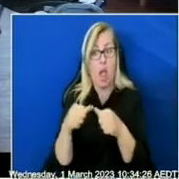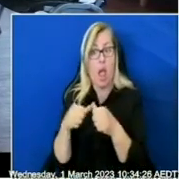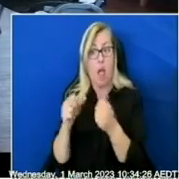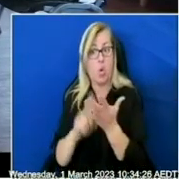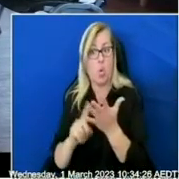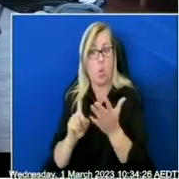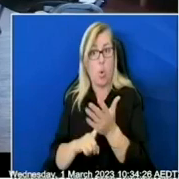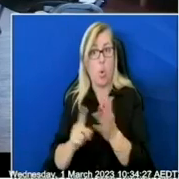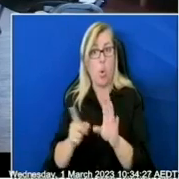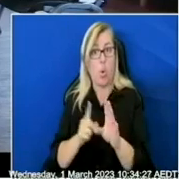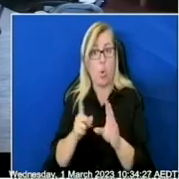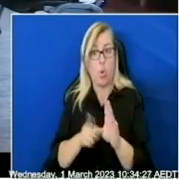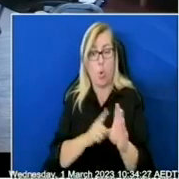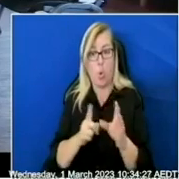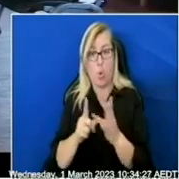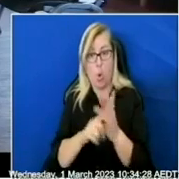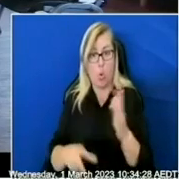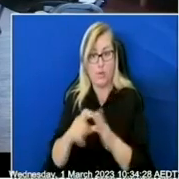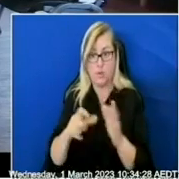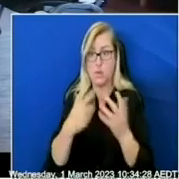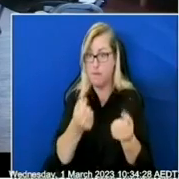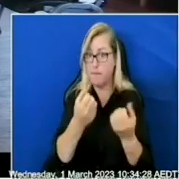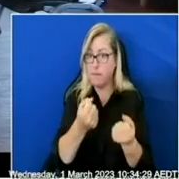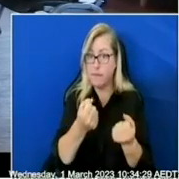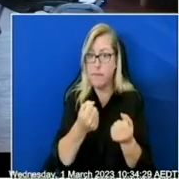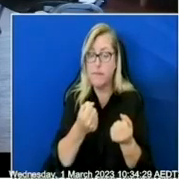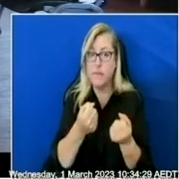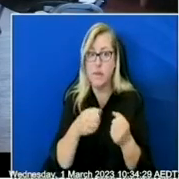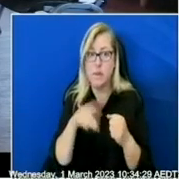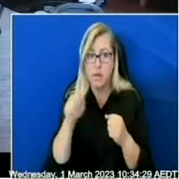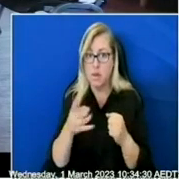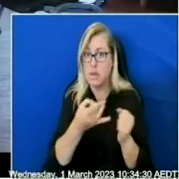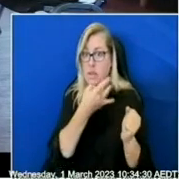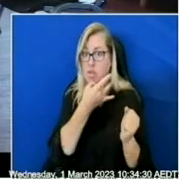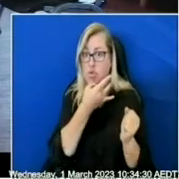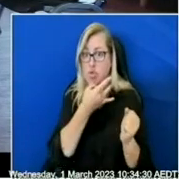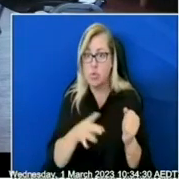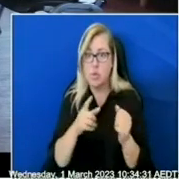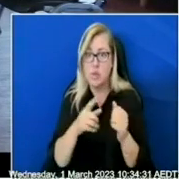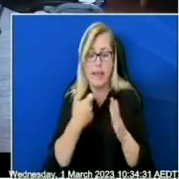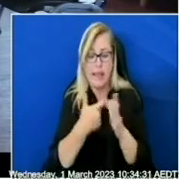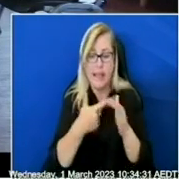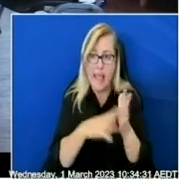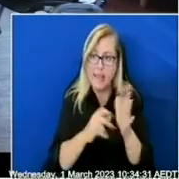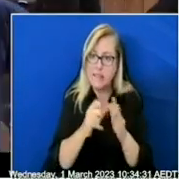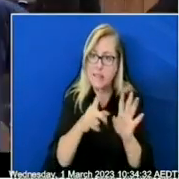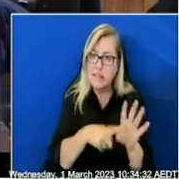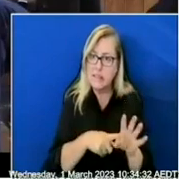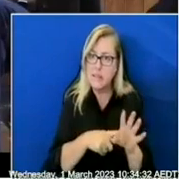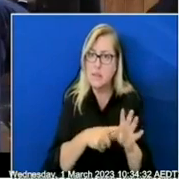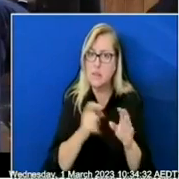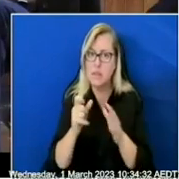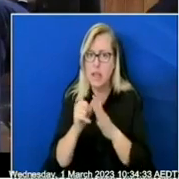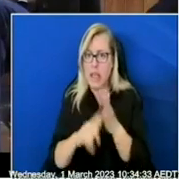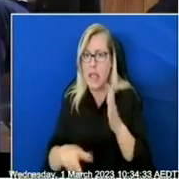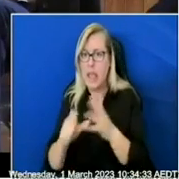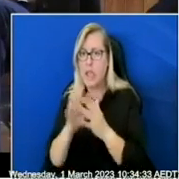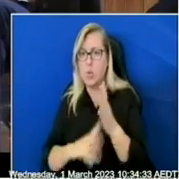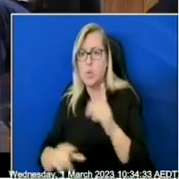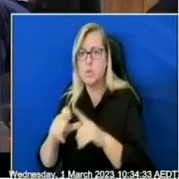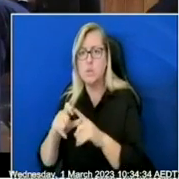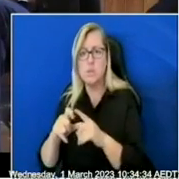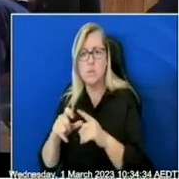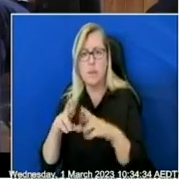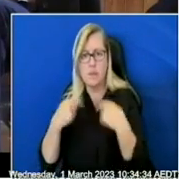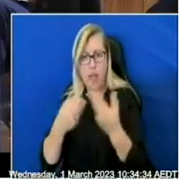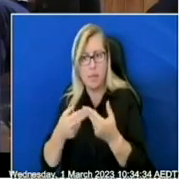From here. All the Edwards was there, Kennedy and his family. That says a lot. Mm. Yeah. But Teddy,